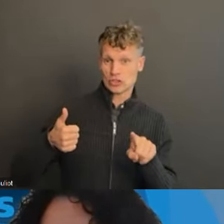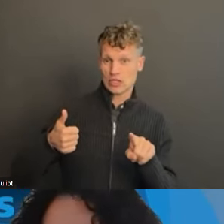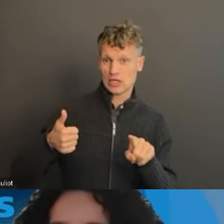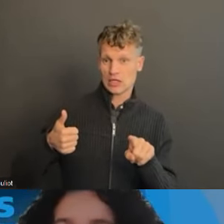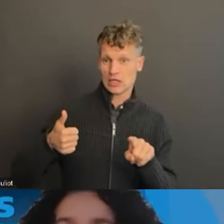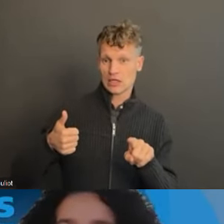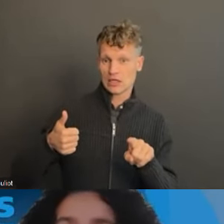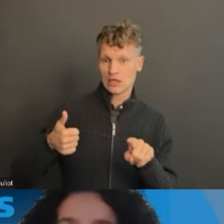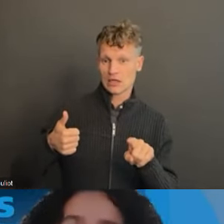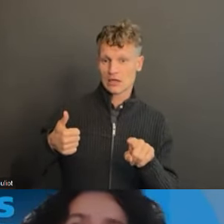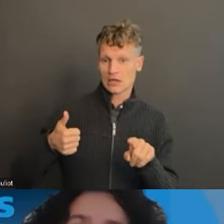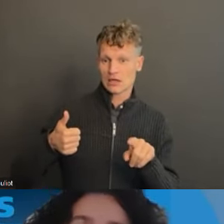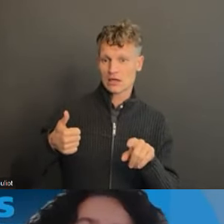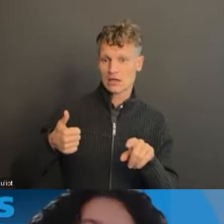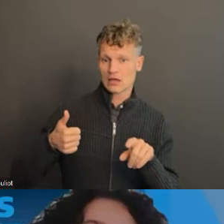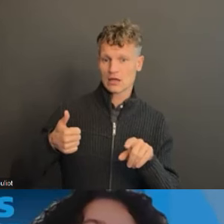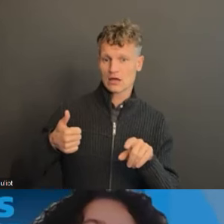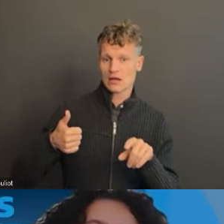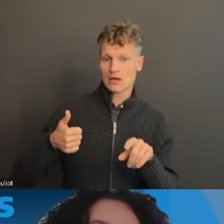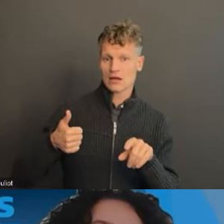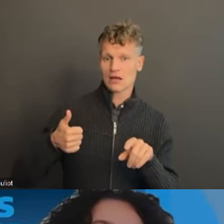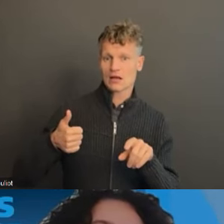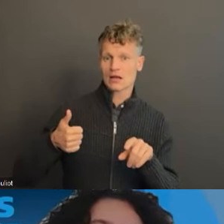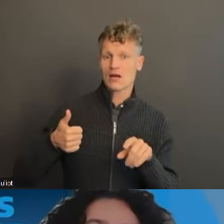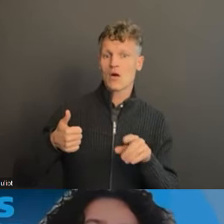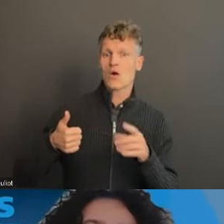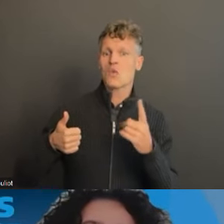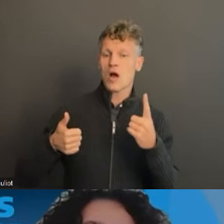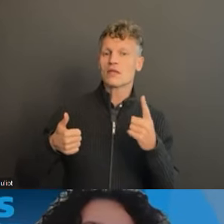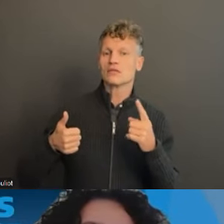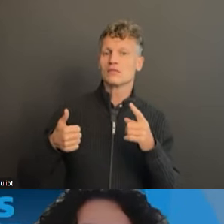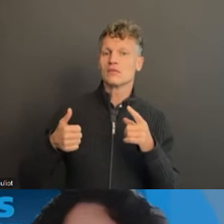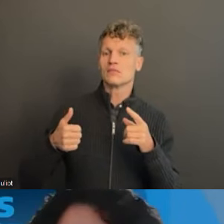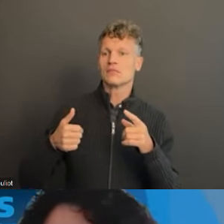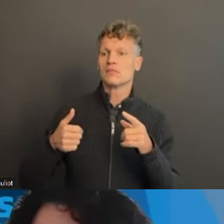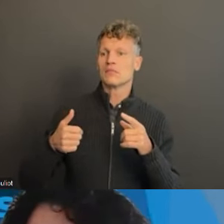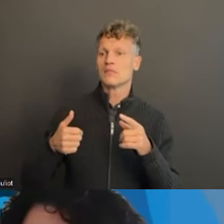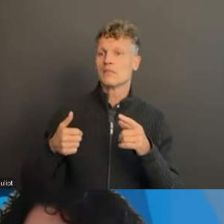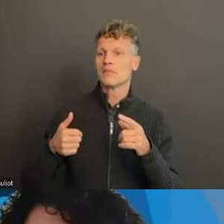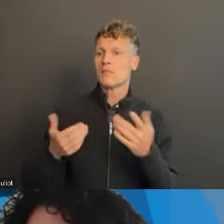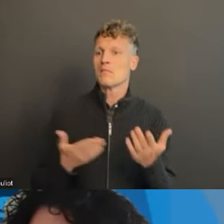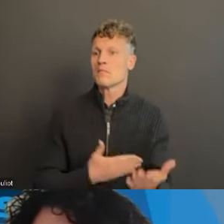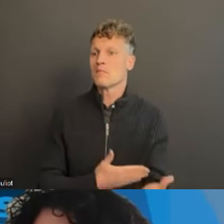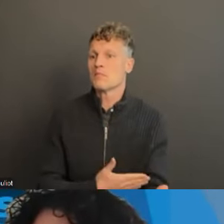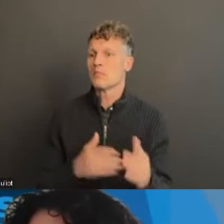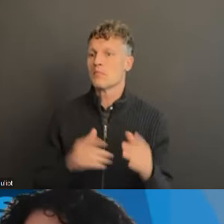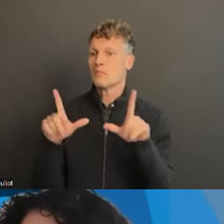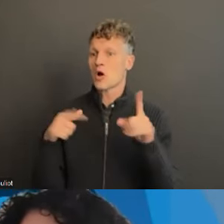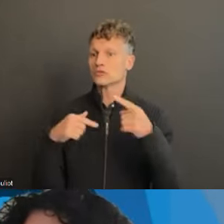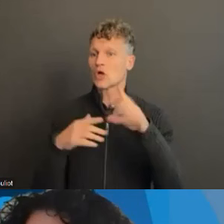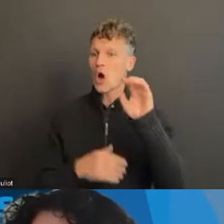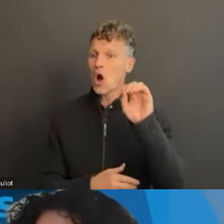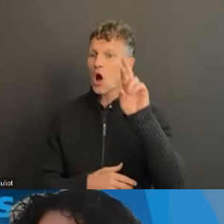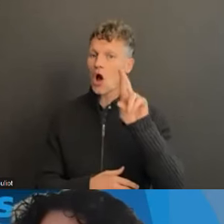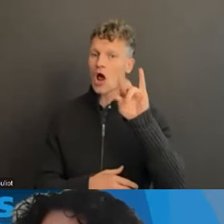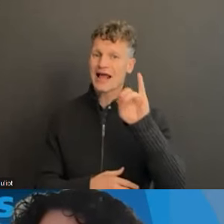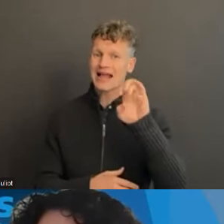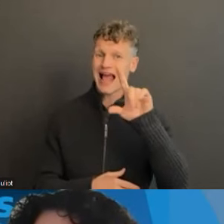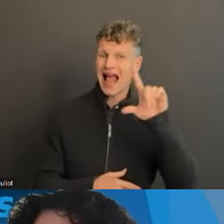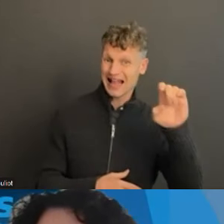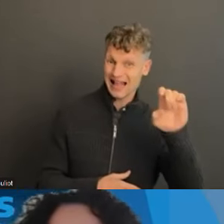We have a question in the box saying, "Good morning. How can we have access to the health equity tool